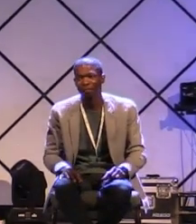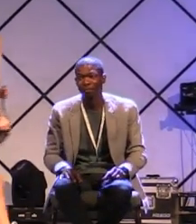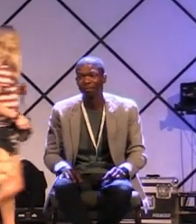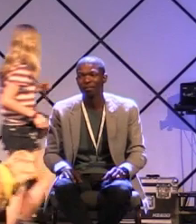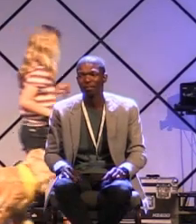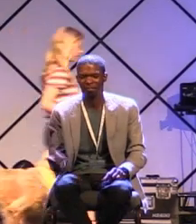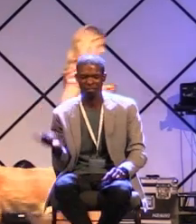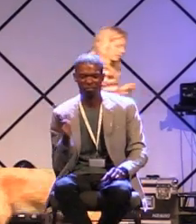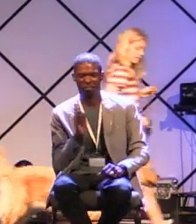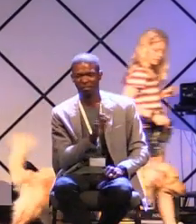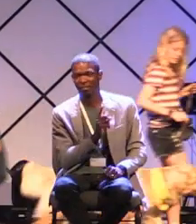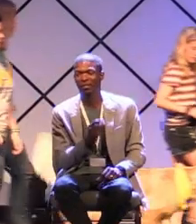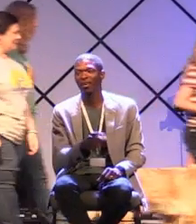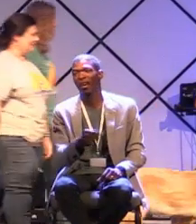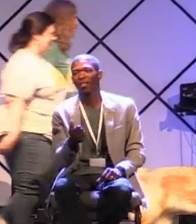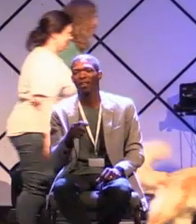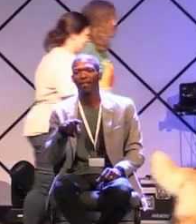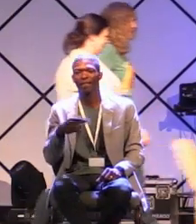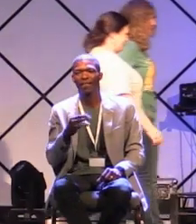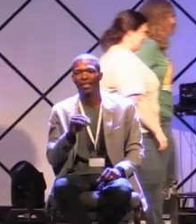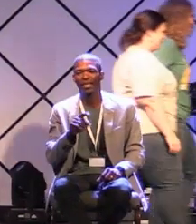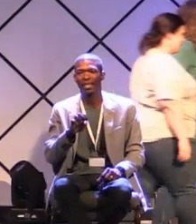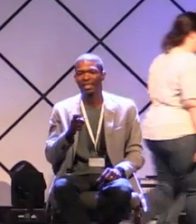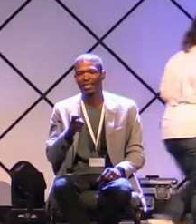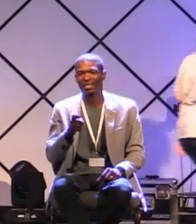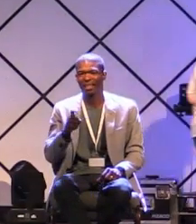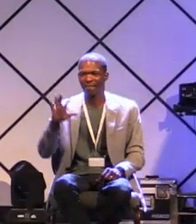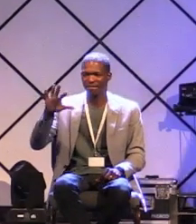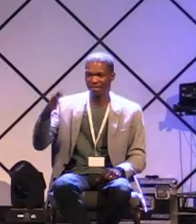All right, make your way to the stage. Phoenix the Fifth.